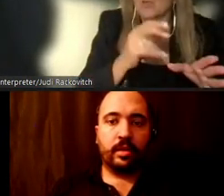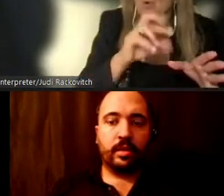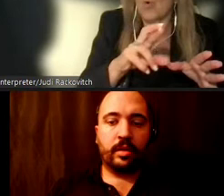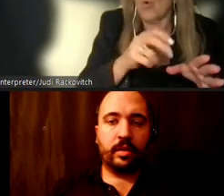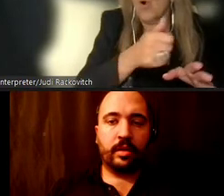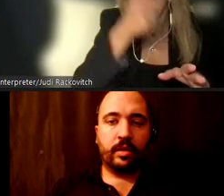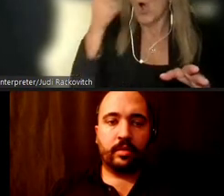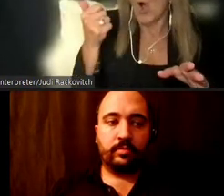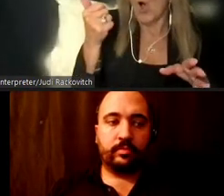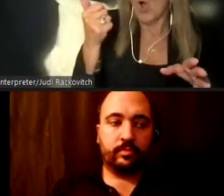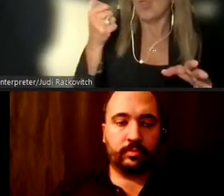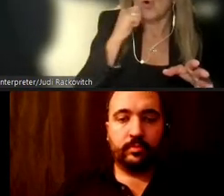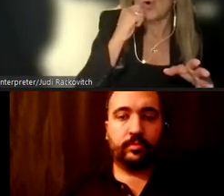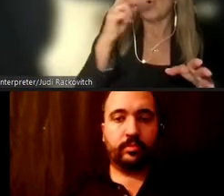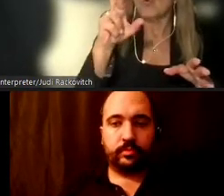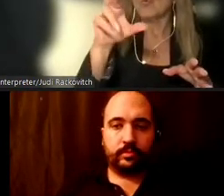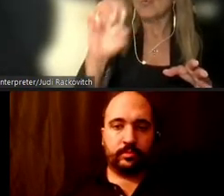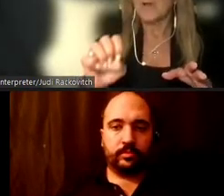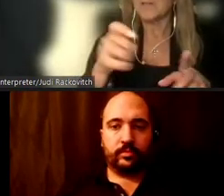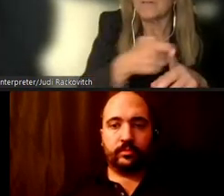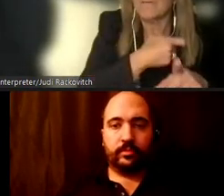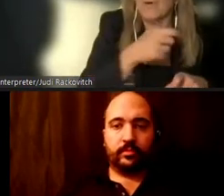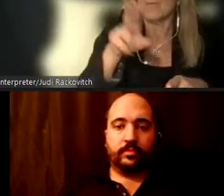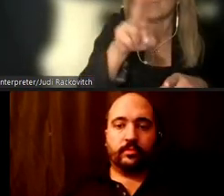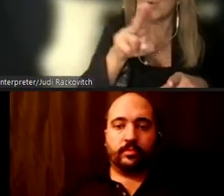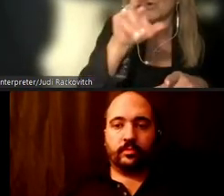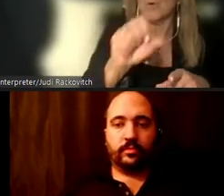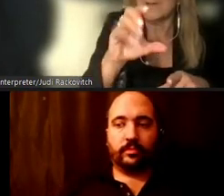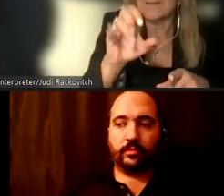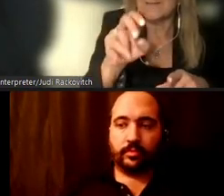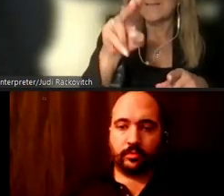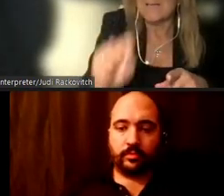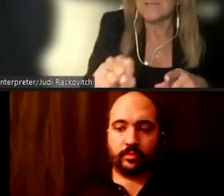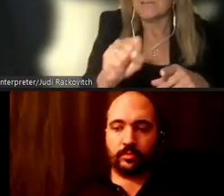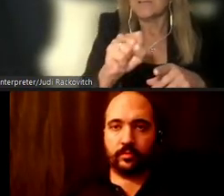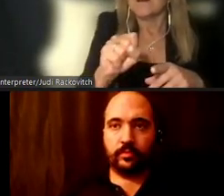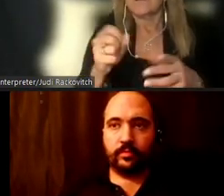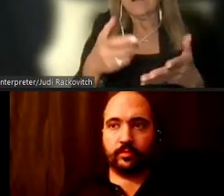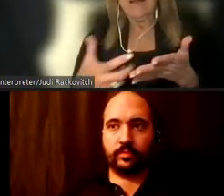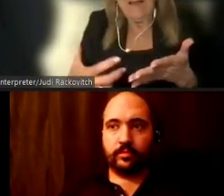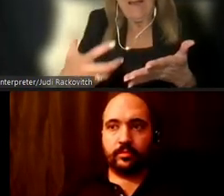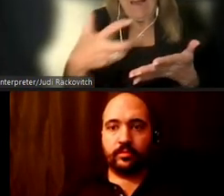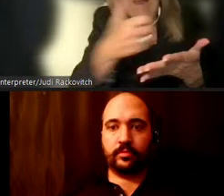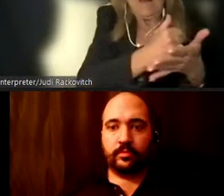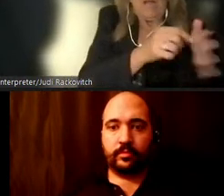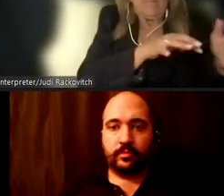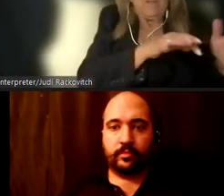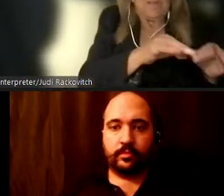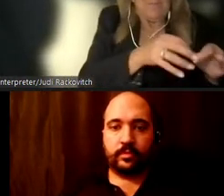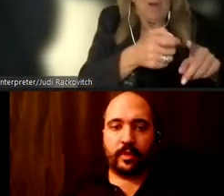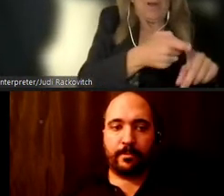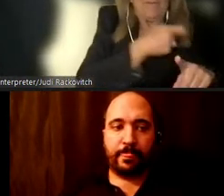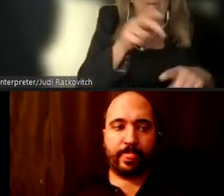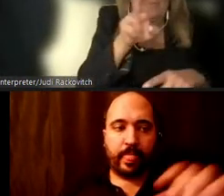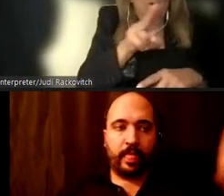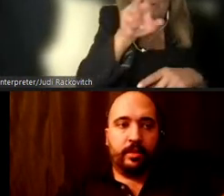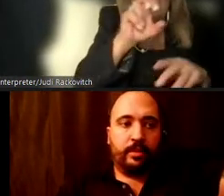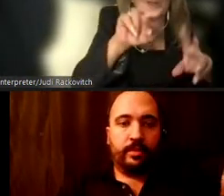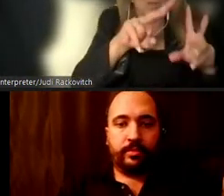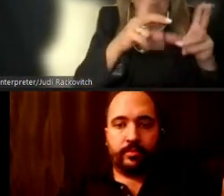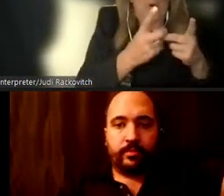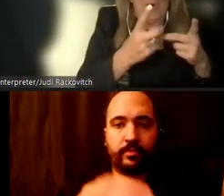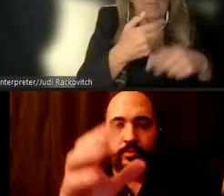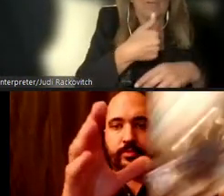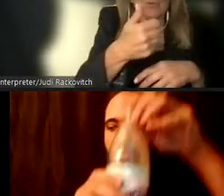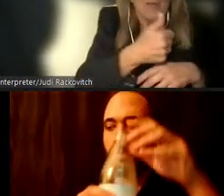race by the U.S. Census. Low income is defined by U.S. of Transportation and Federal Highway Administration as a